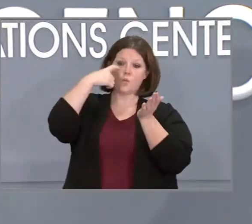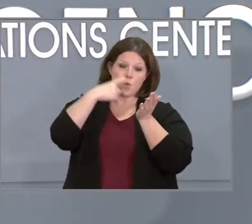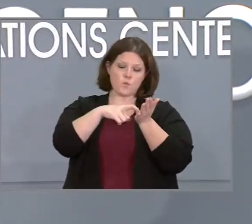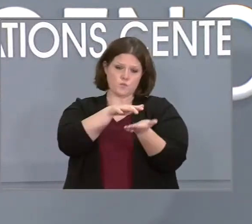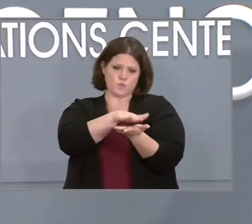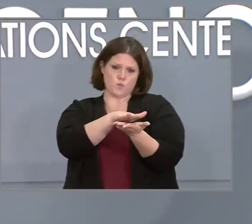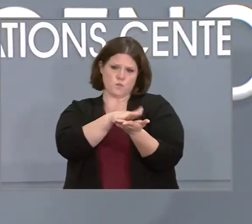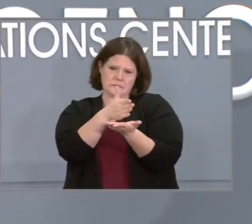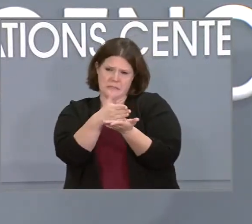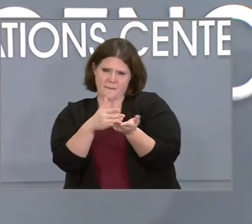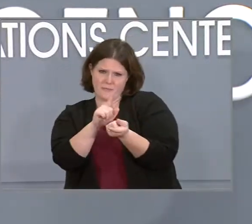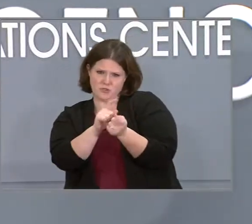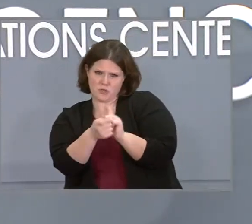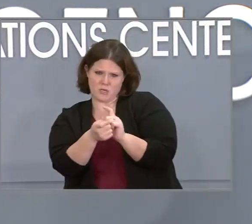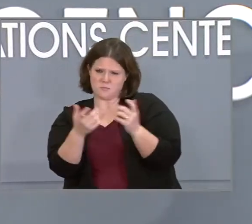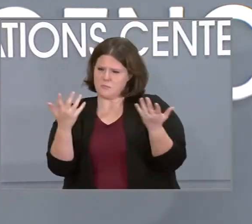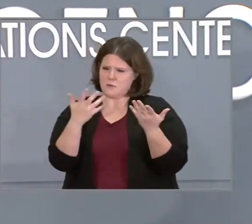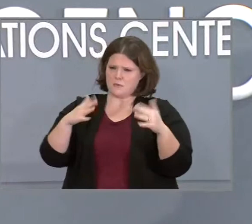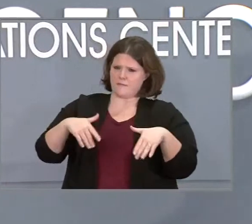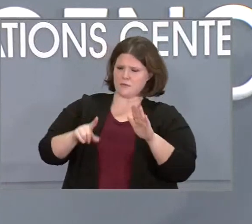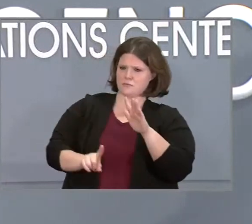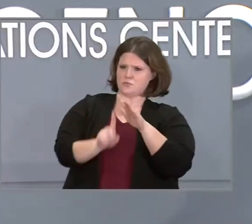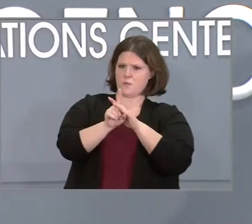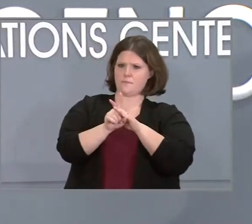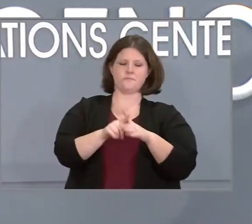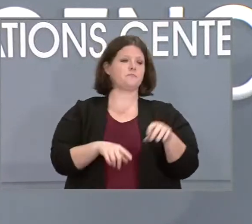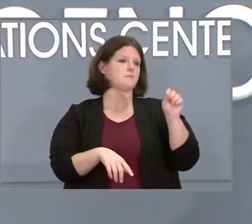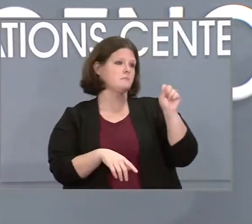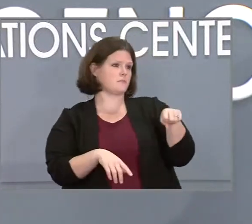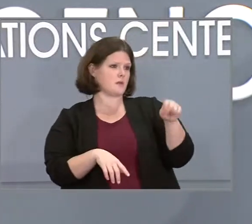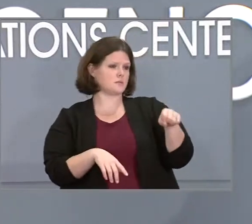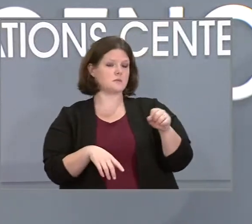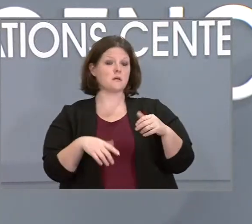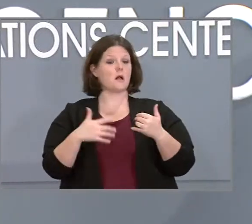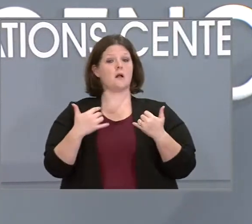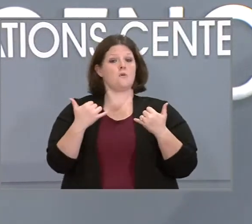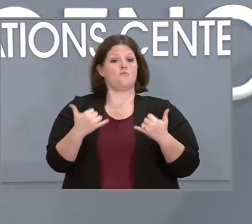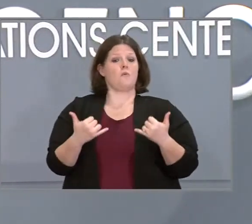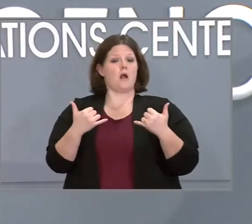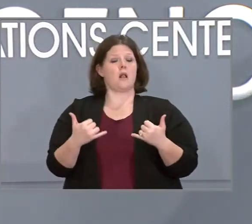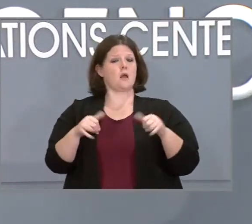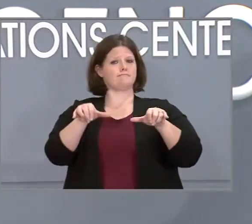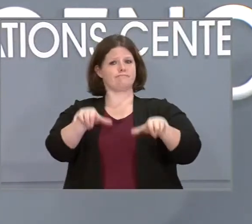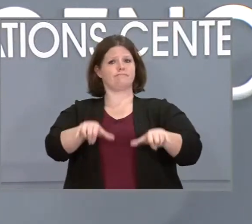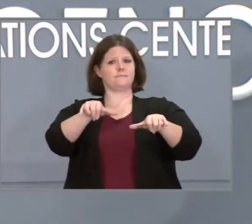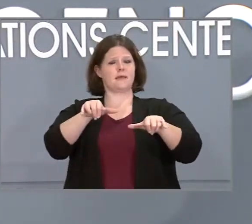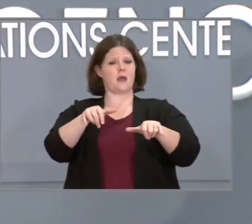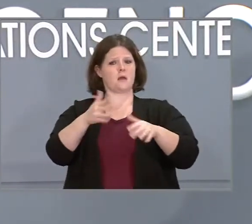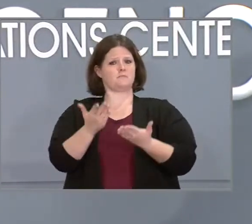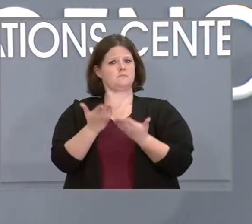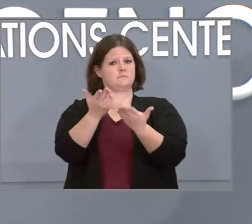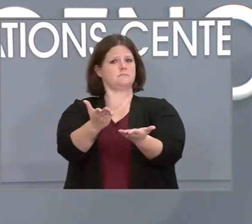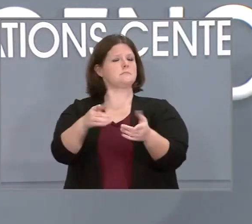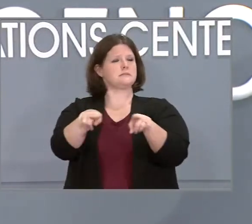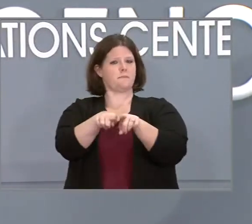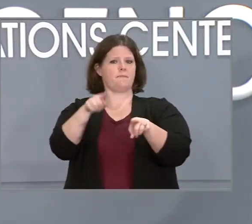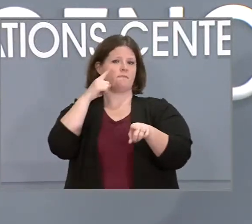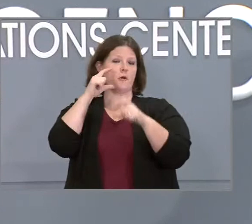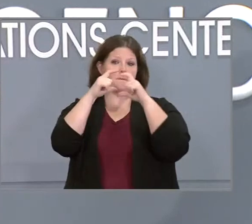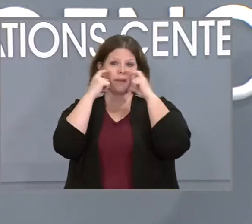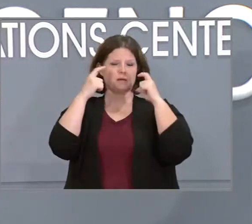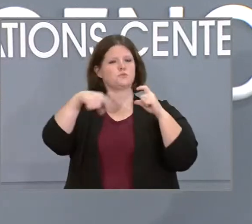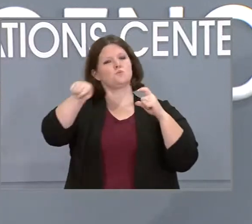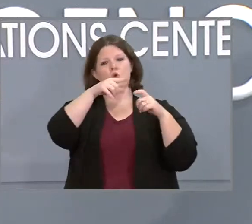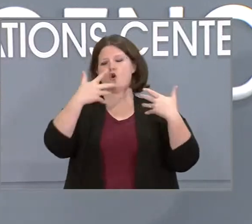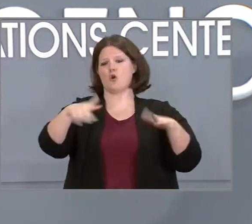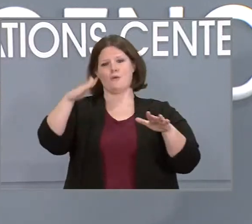but I haven't seen that reflected on the website yet. Sure. Actually, so no change in mask guidance. So where we are right now for our schools,